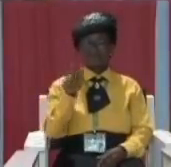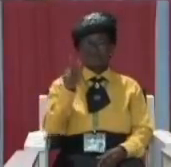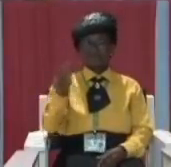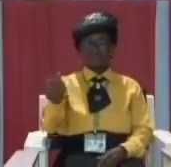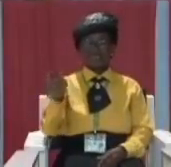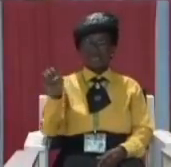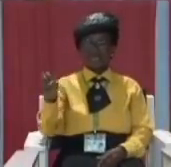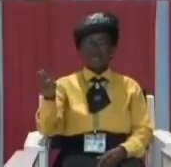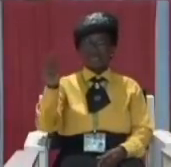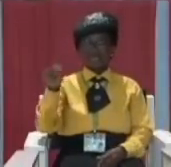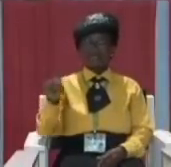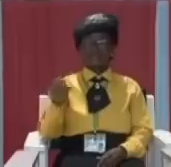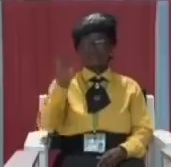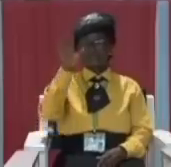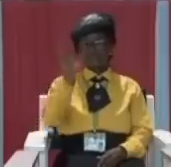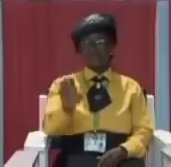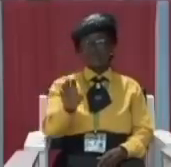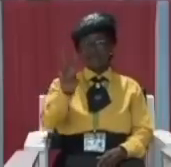Genesis chapter 2,